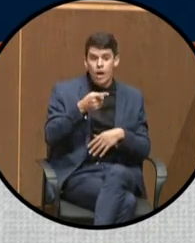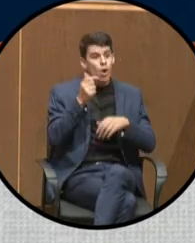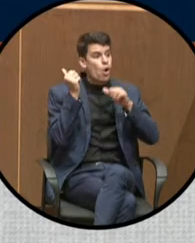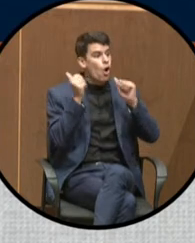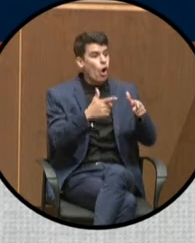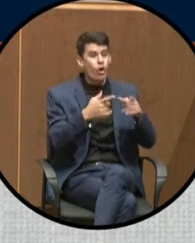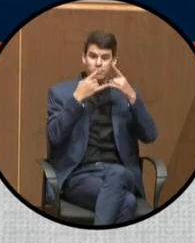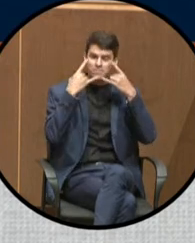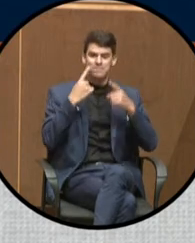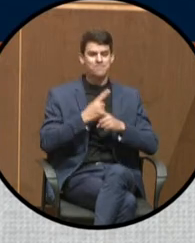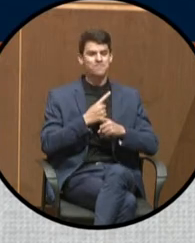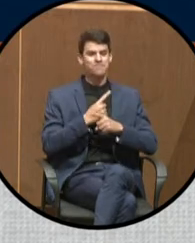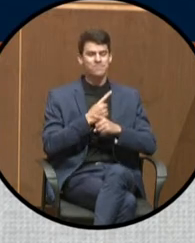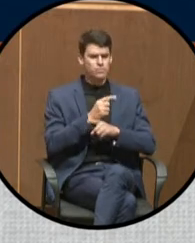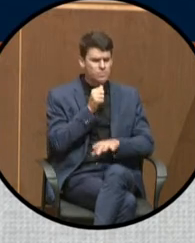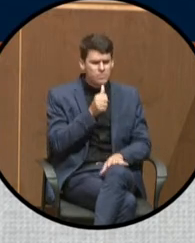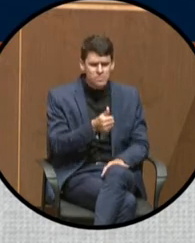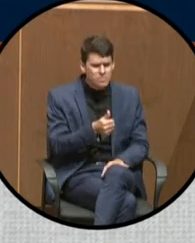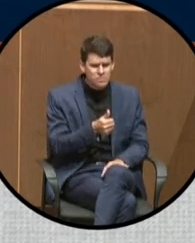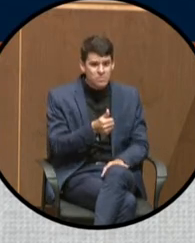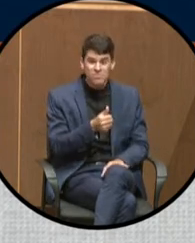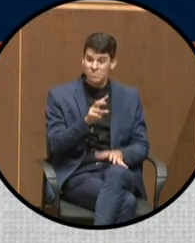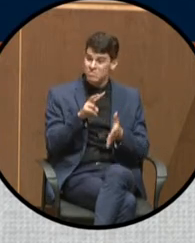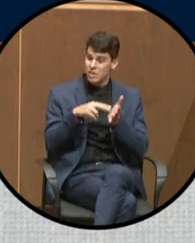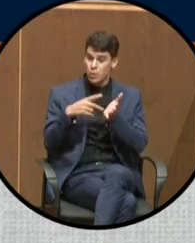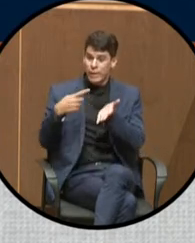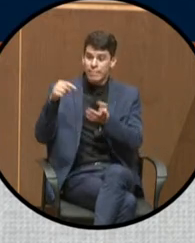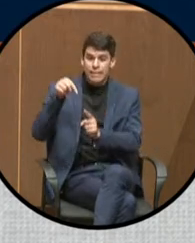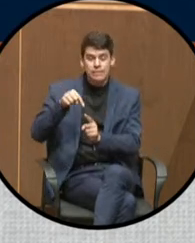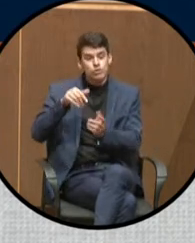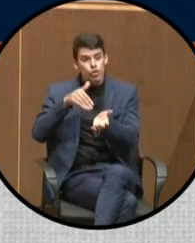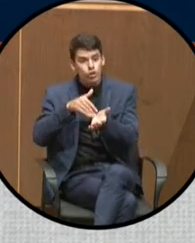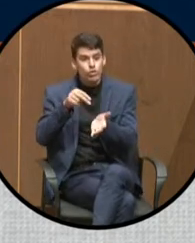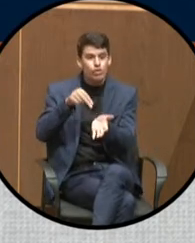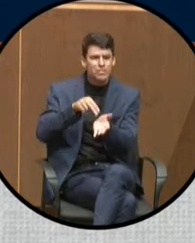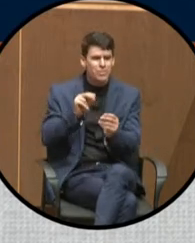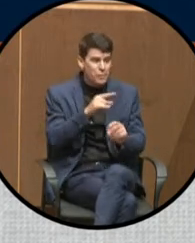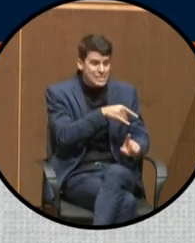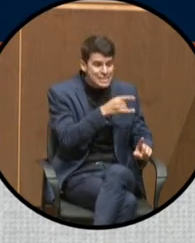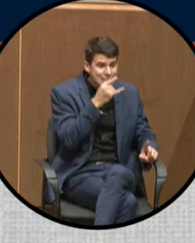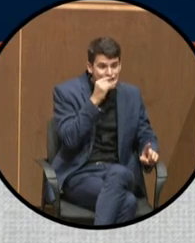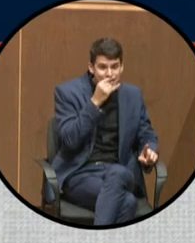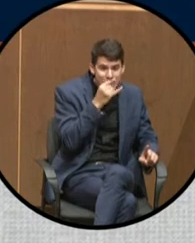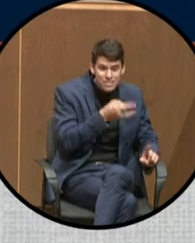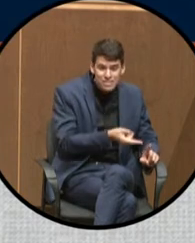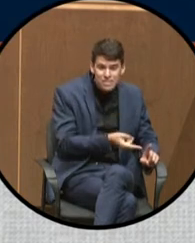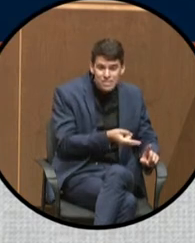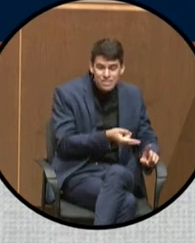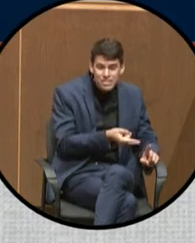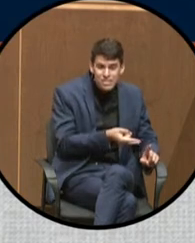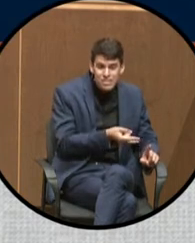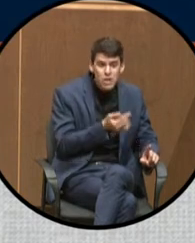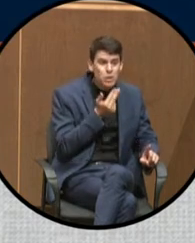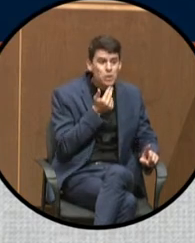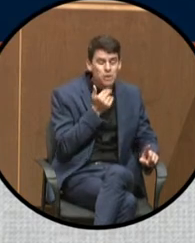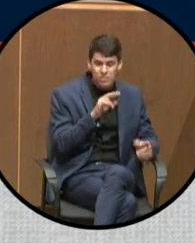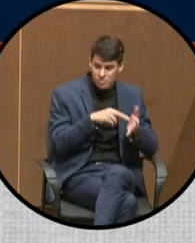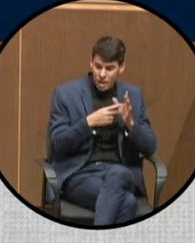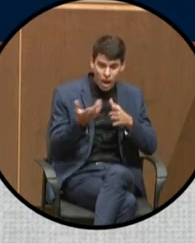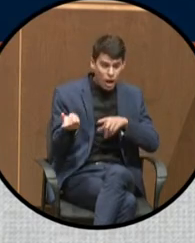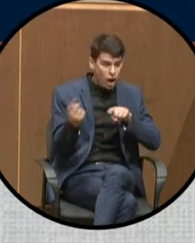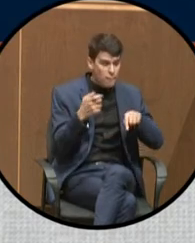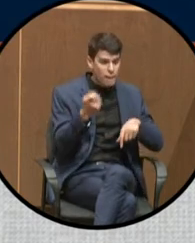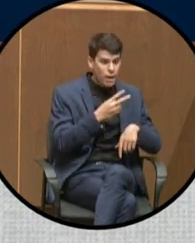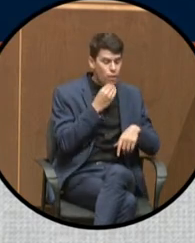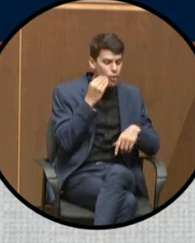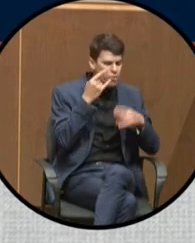correctly, because we're not talking about doctors and nurses. We're talking about kids. These masks come home filthy. The